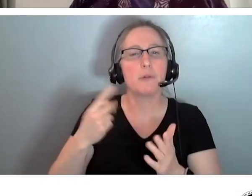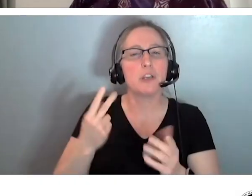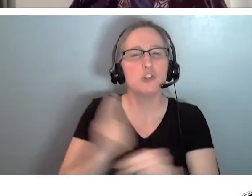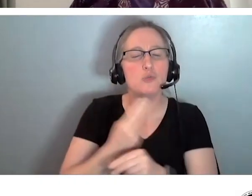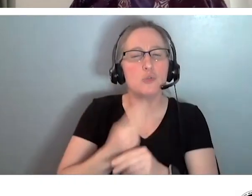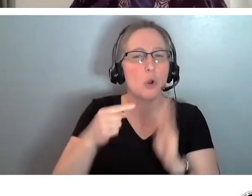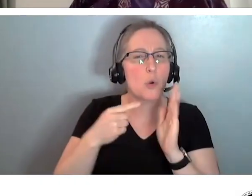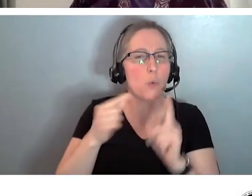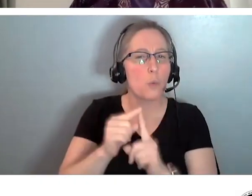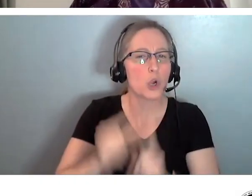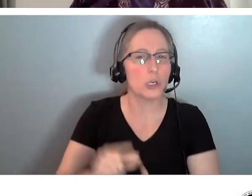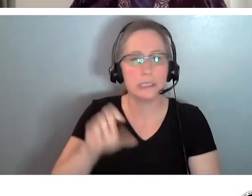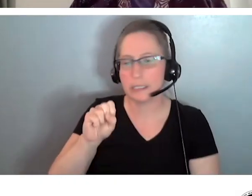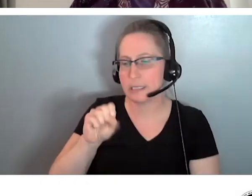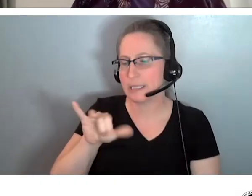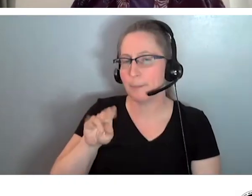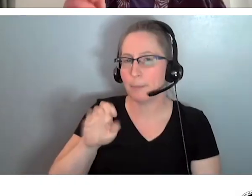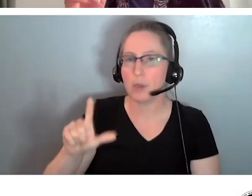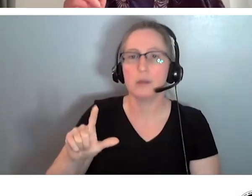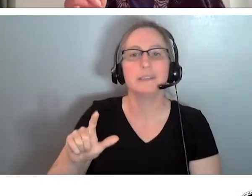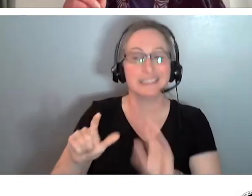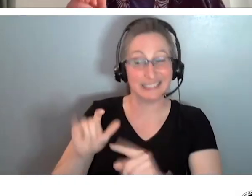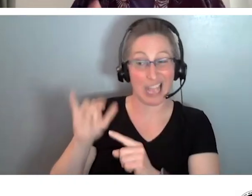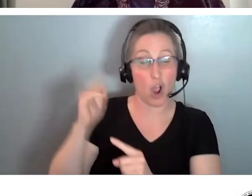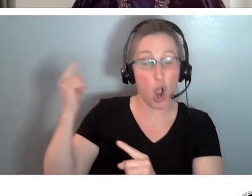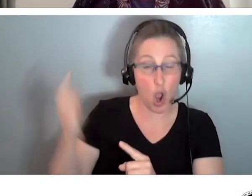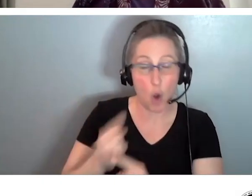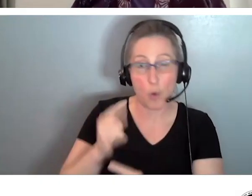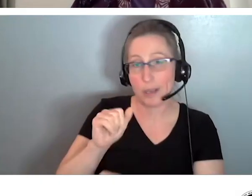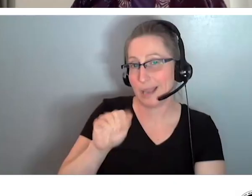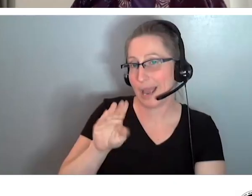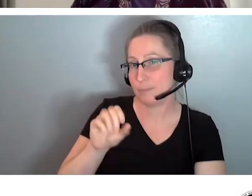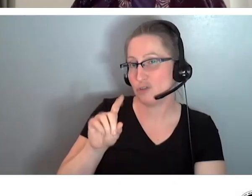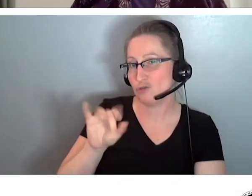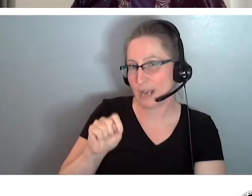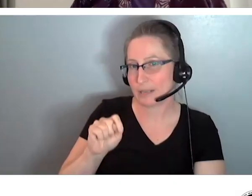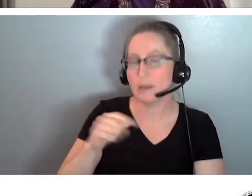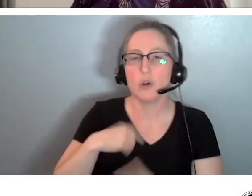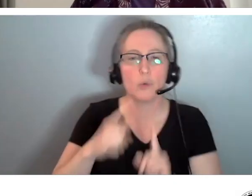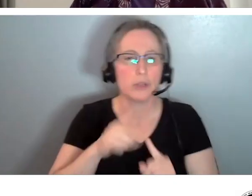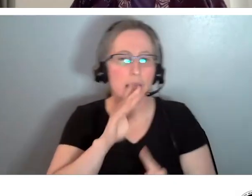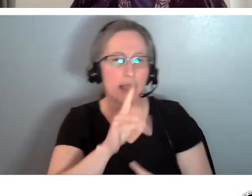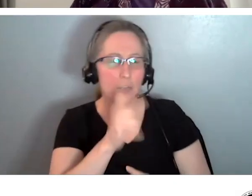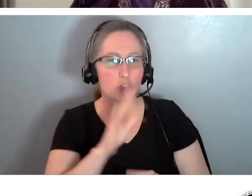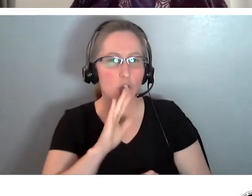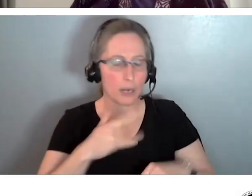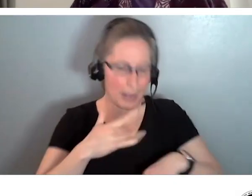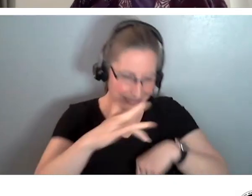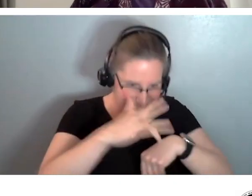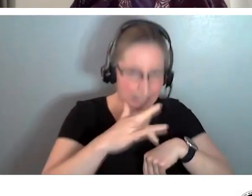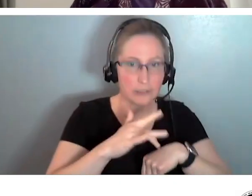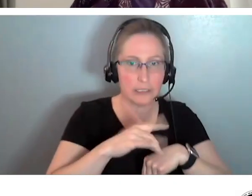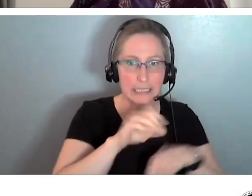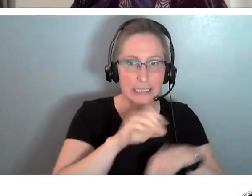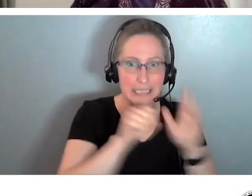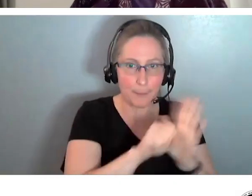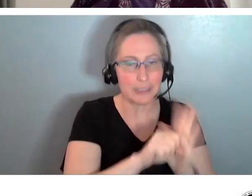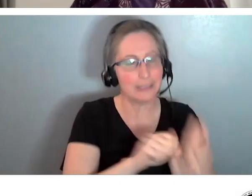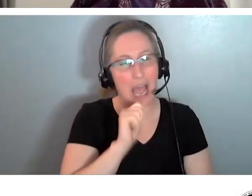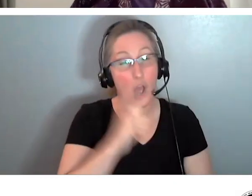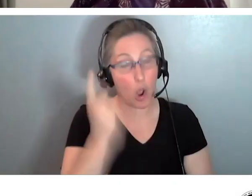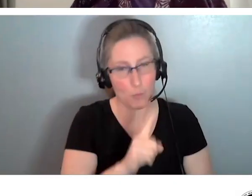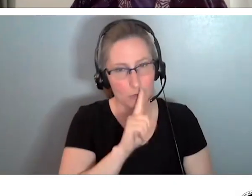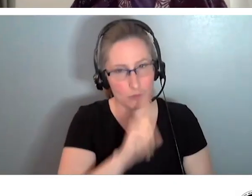symbol. Symbols are always abstract. And I'll touch on that again when we talk about tangible symbols, which are indeed not